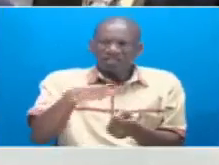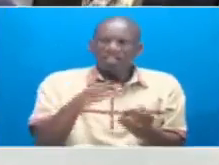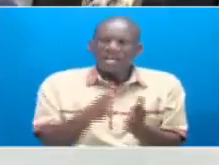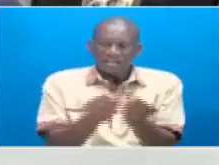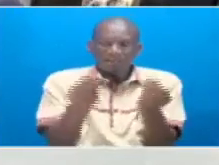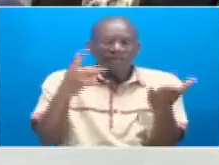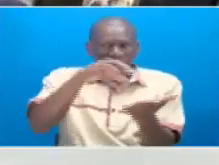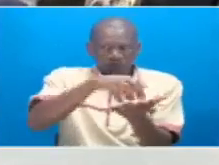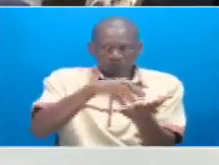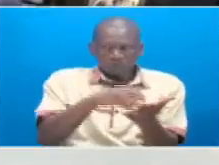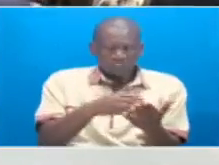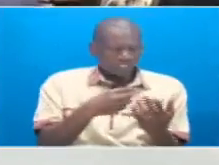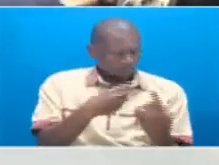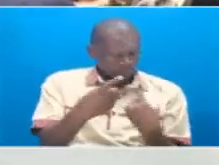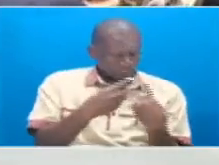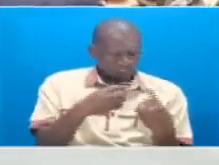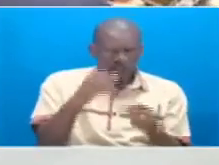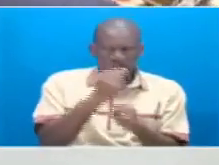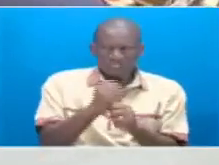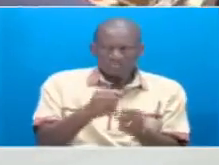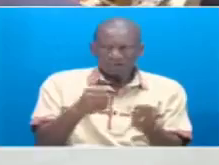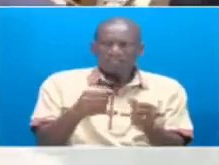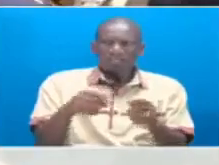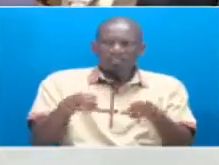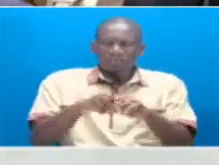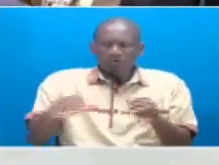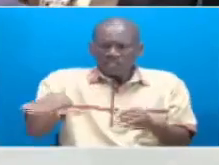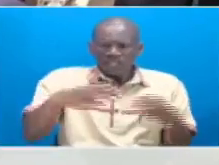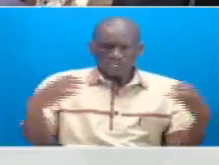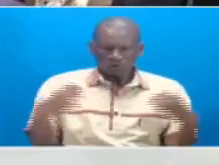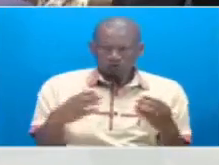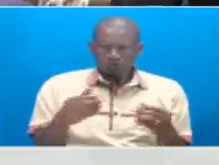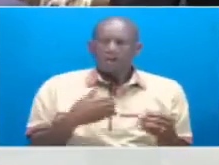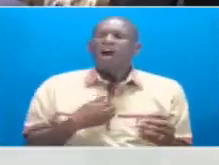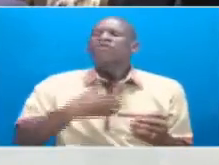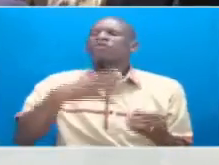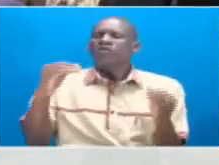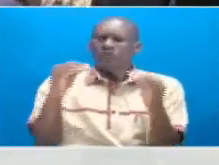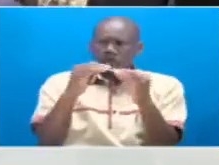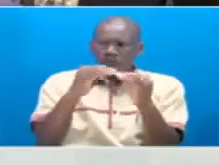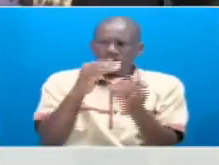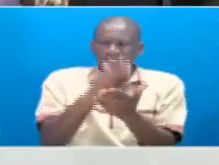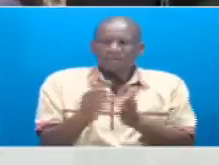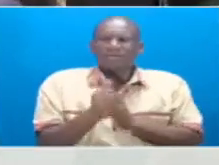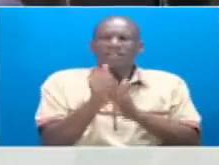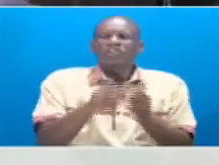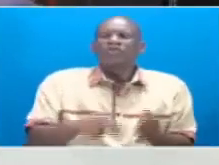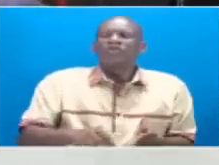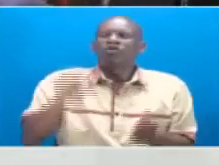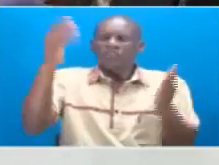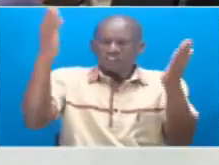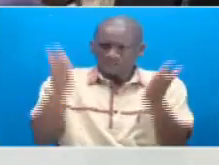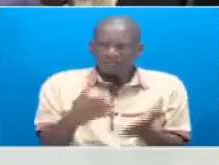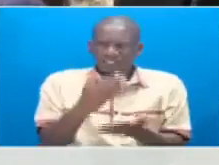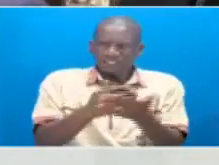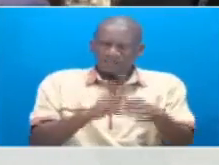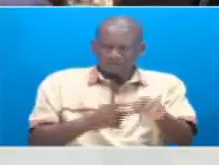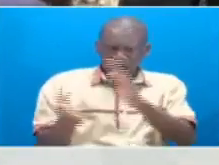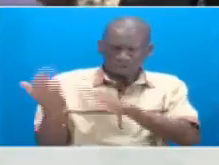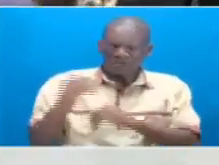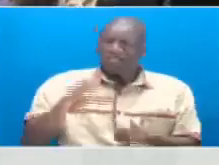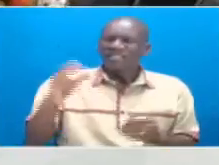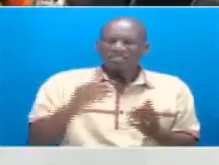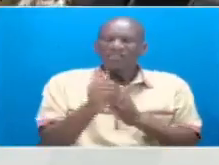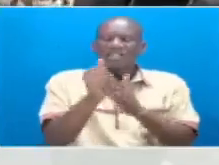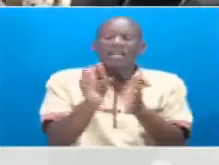most cases, consultations are done, even with the local groups. I have been in meetings with some leaders of the North Rift sometimes, civic leaders